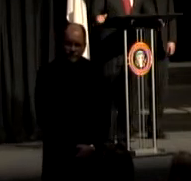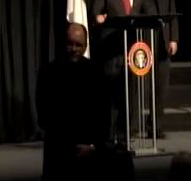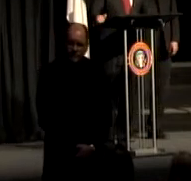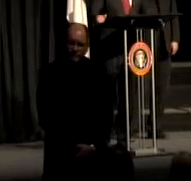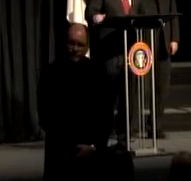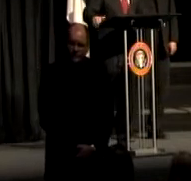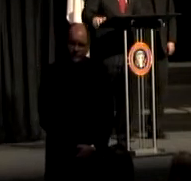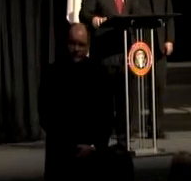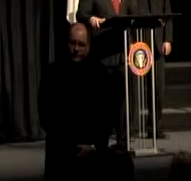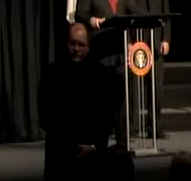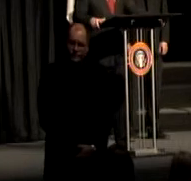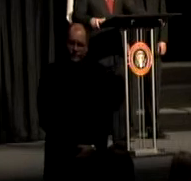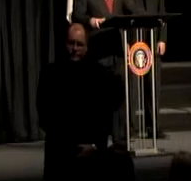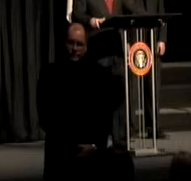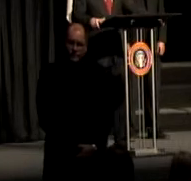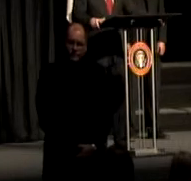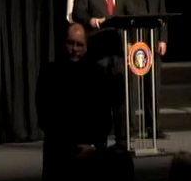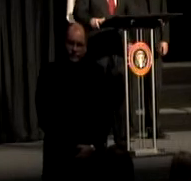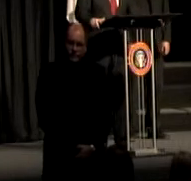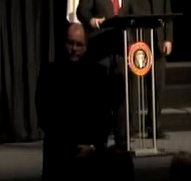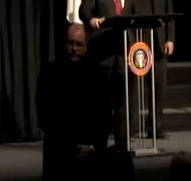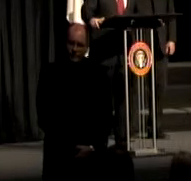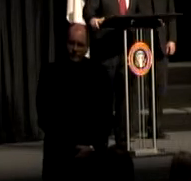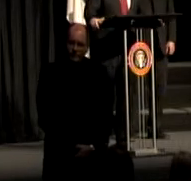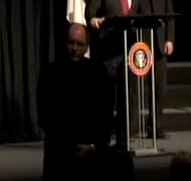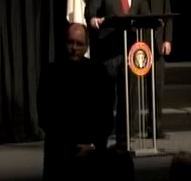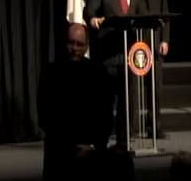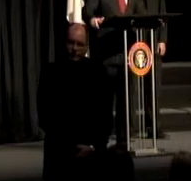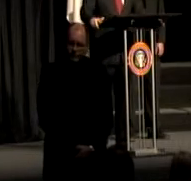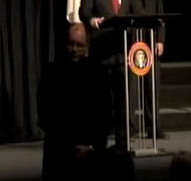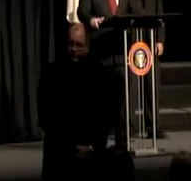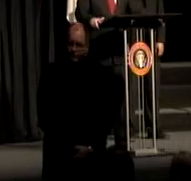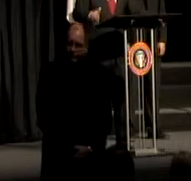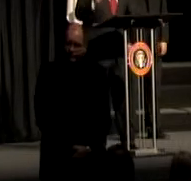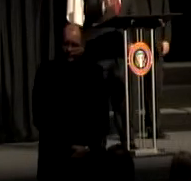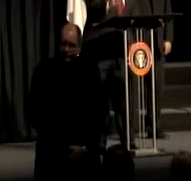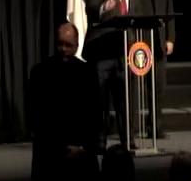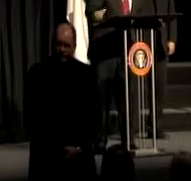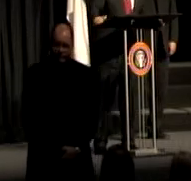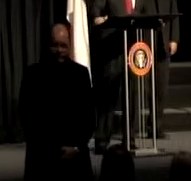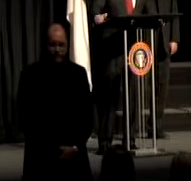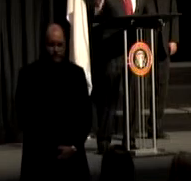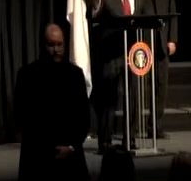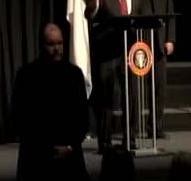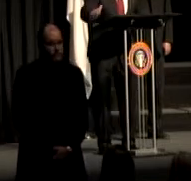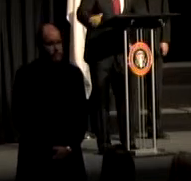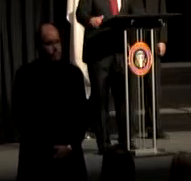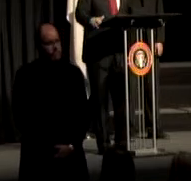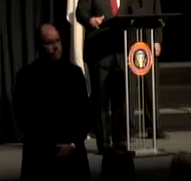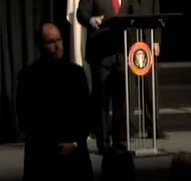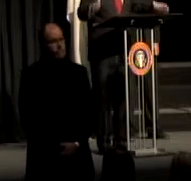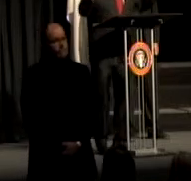spirit we shouldn't be sad we shouldn't look around down on other people because they're not like us we should pray for them we should